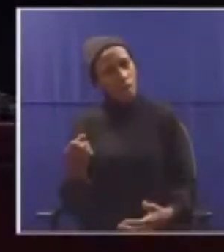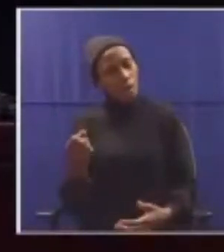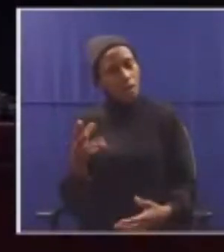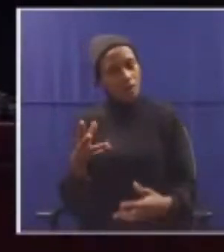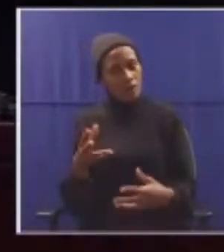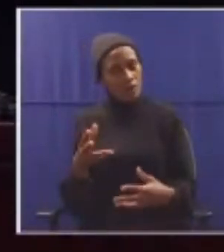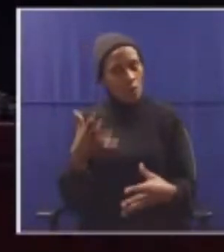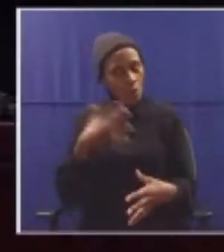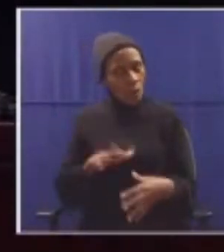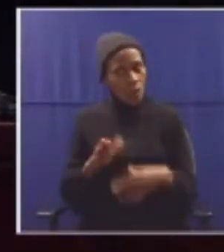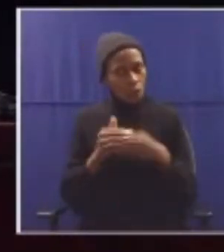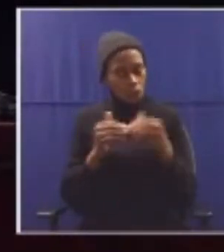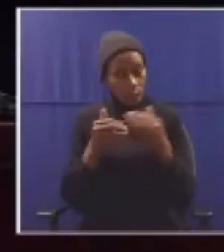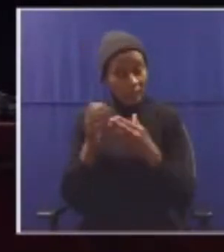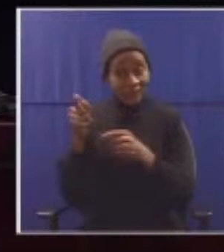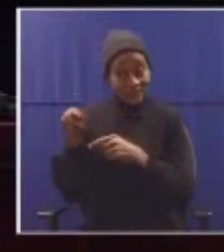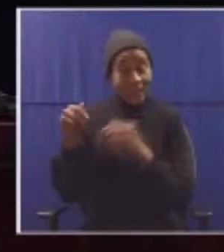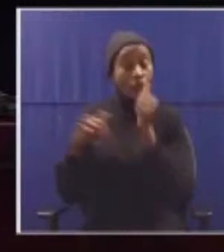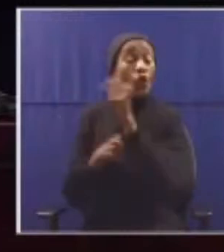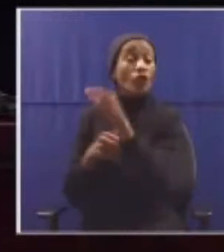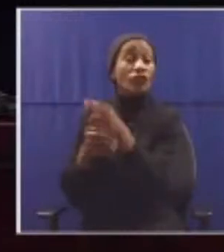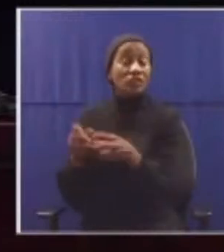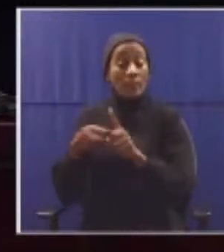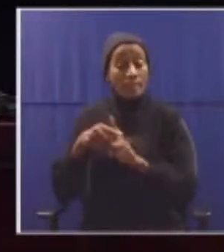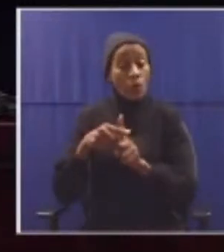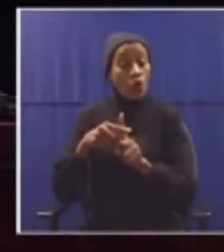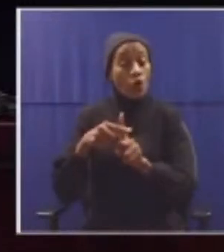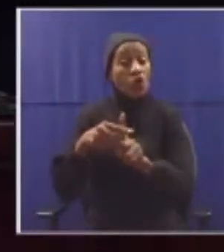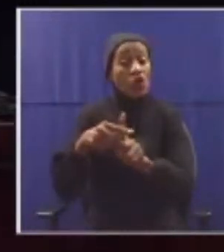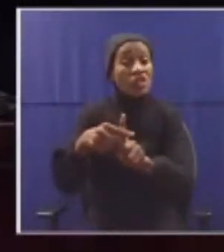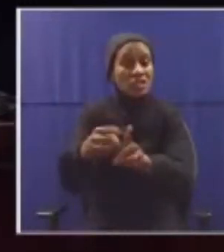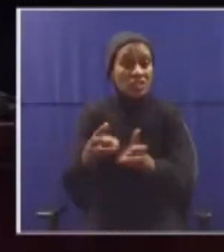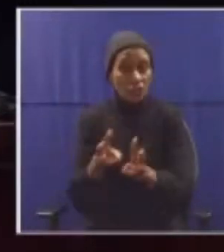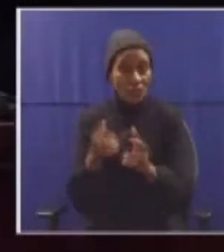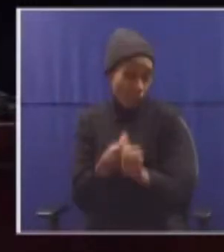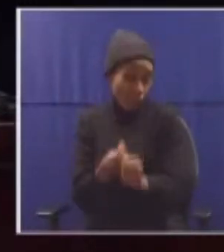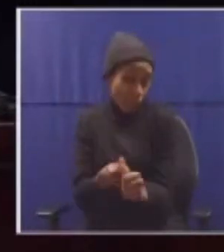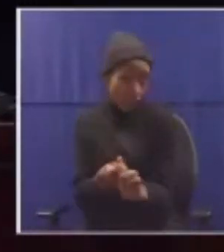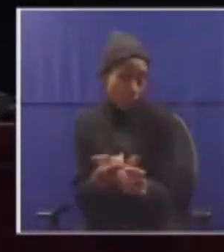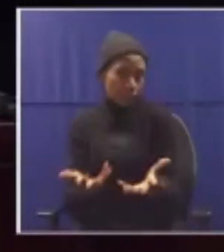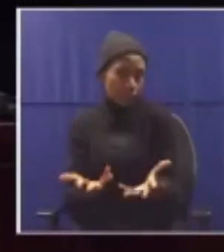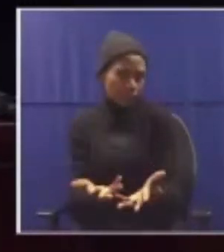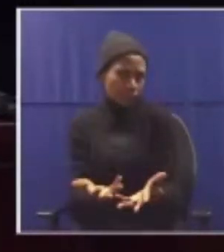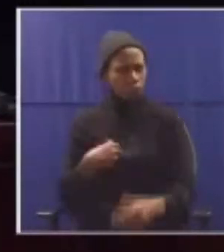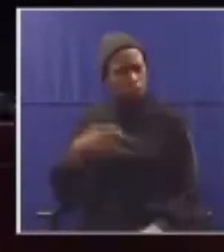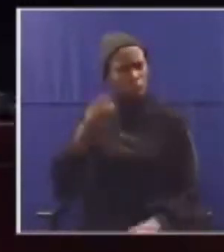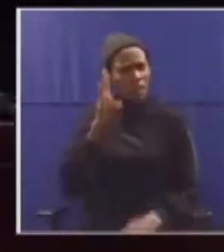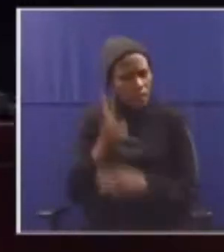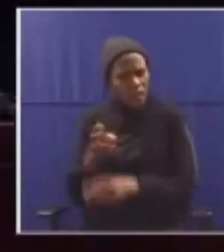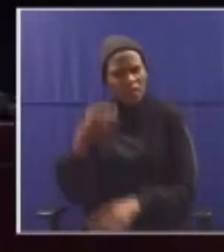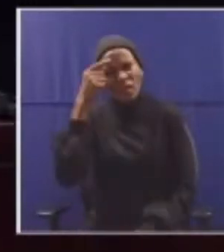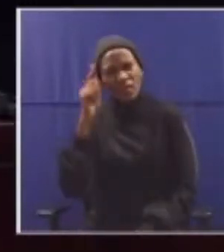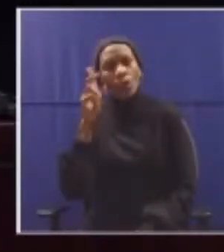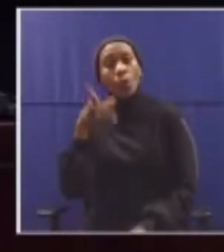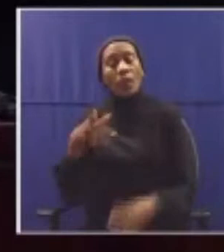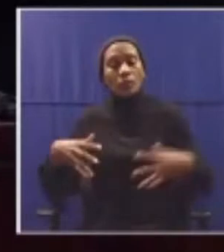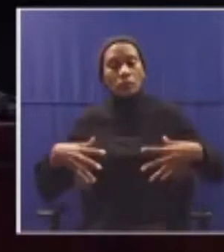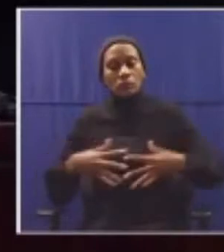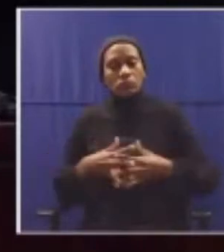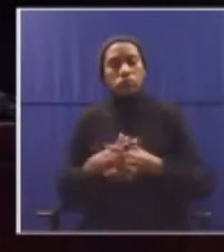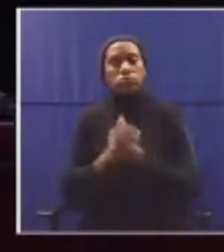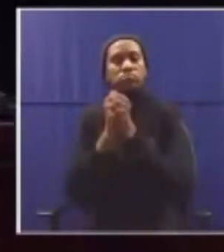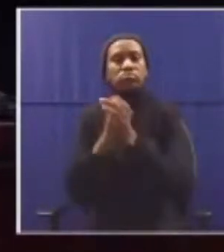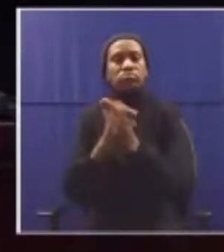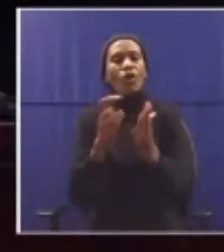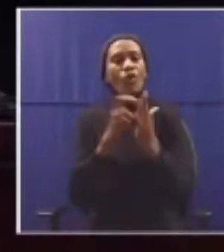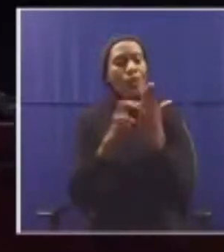strengthening the institution in a positive way. And I think it will also create uniform